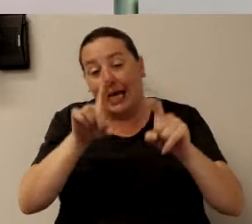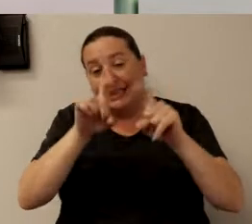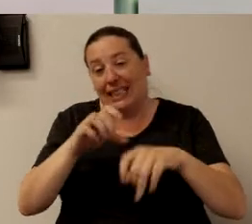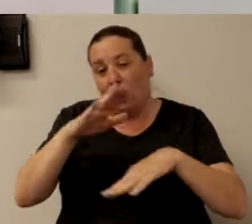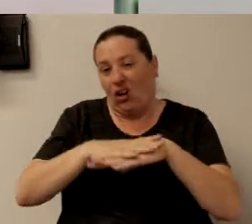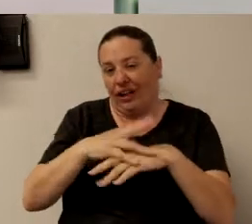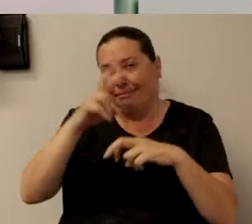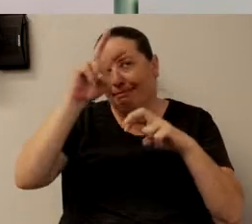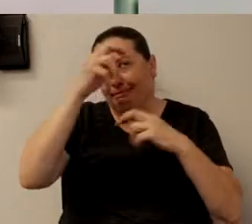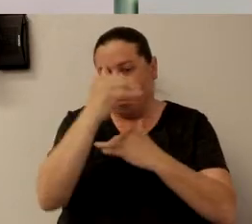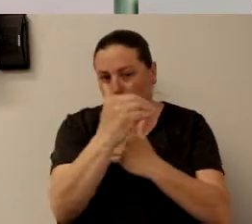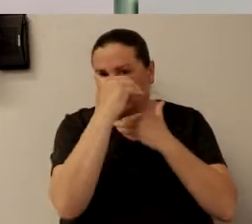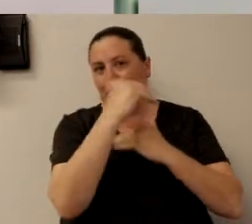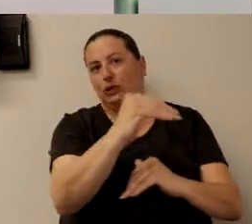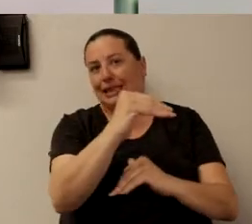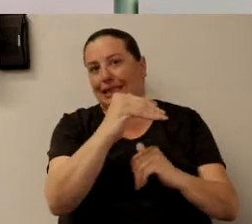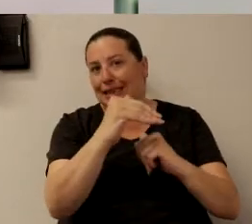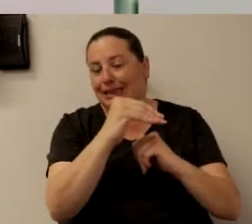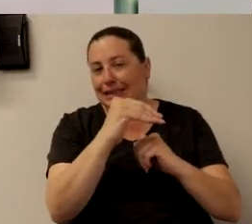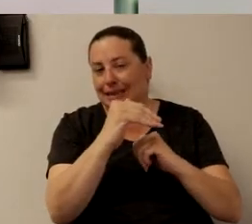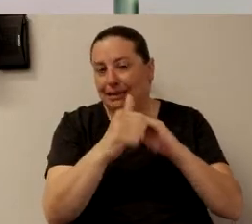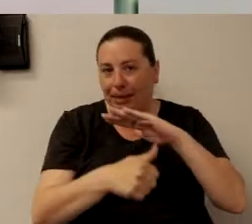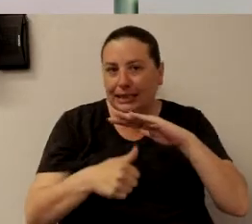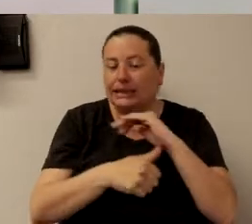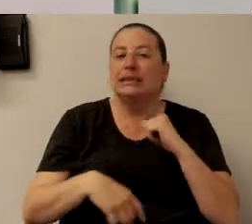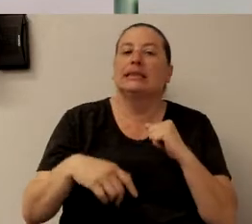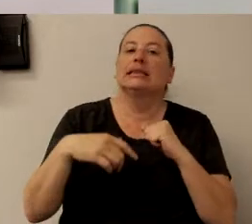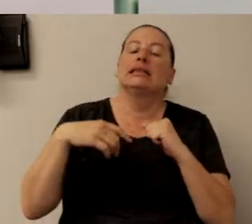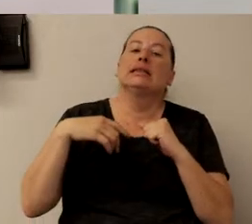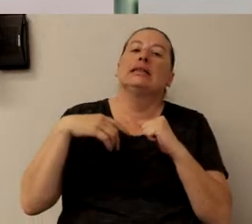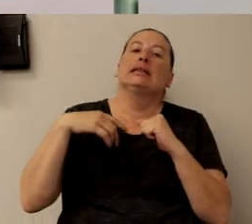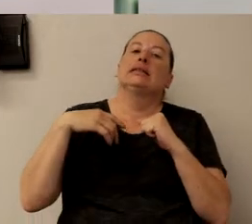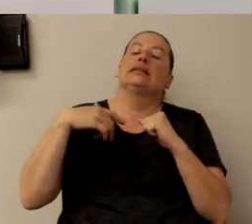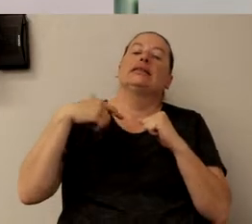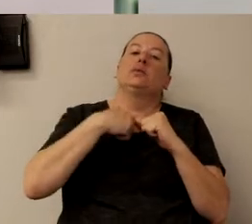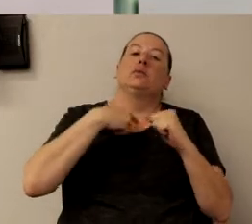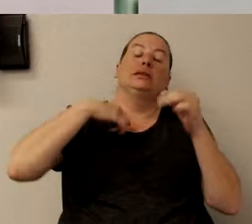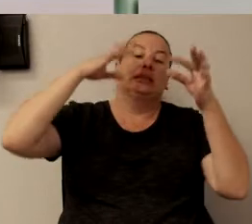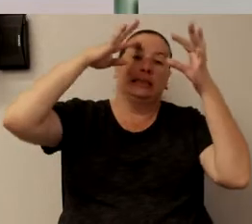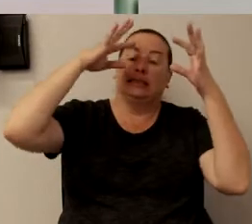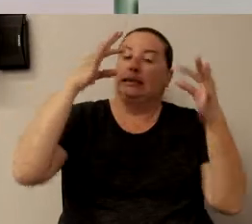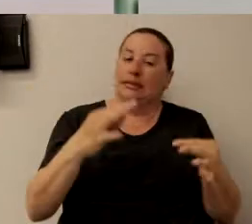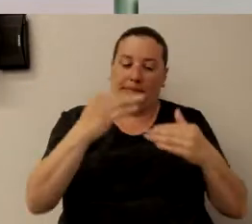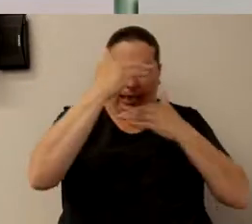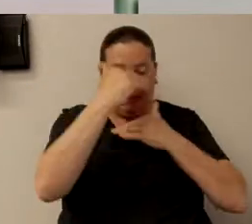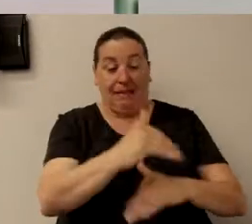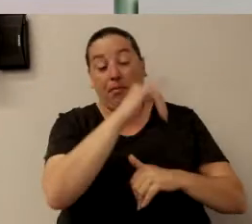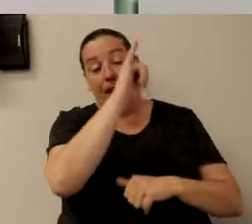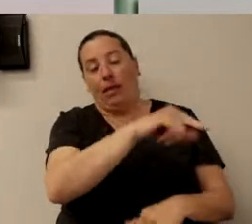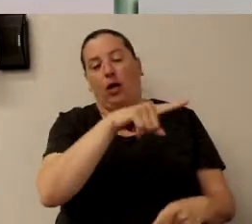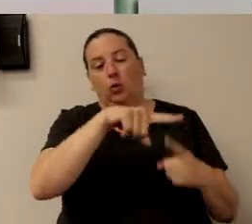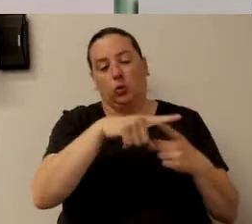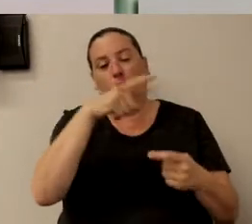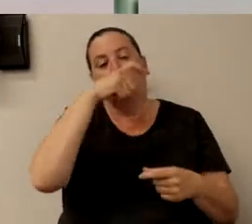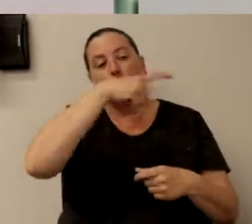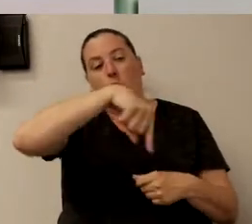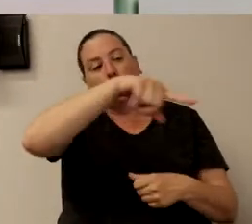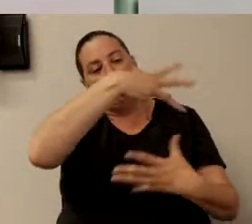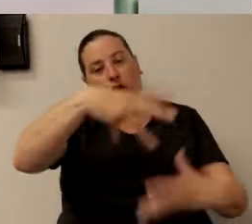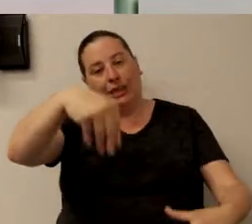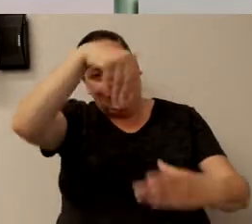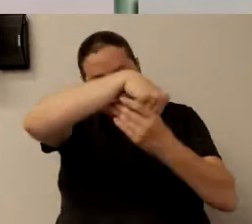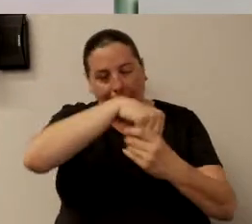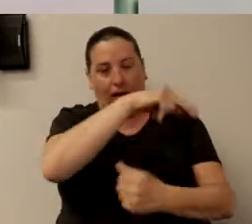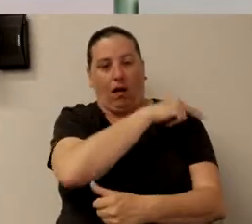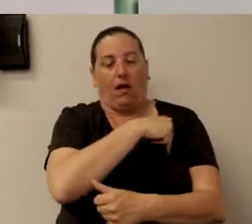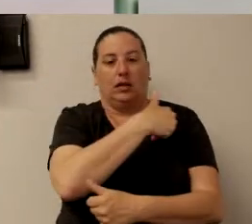restricted basis. So we decided we were only going to limit it to inpatients in the hospital that we wanted